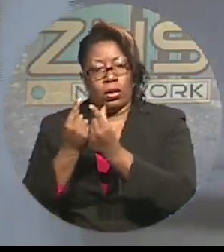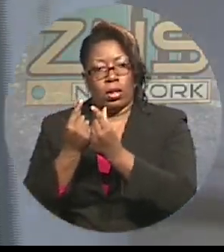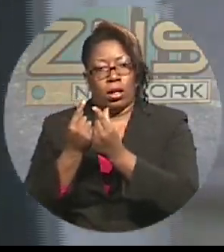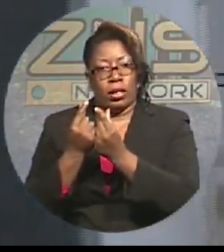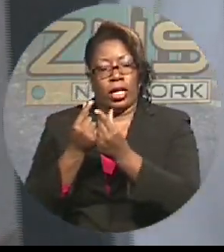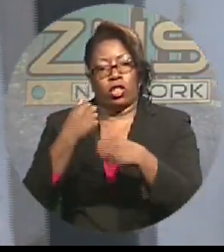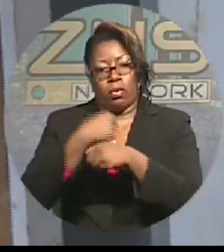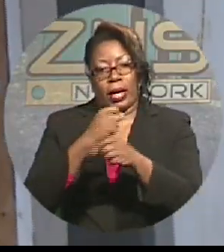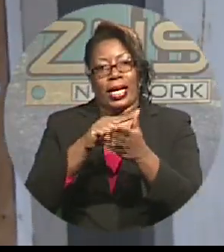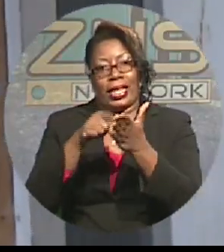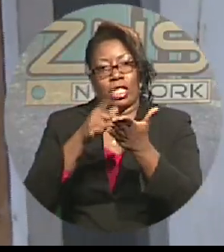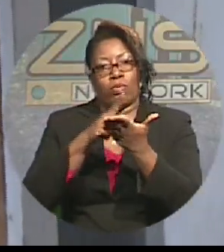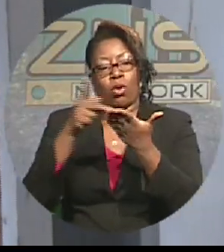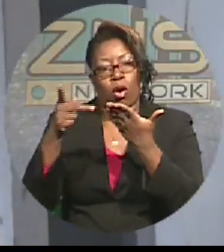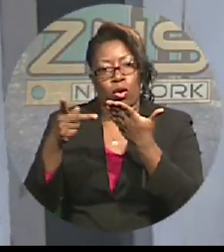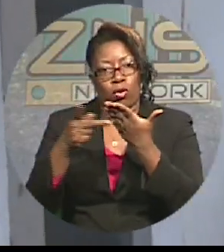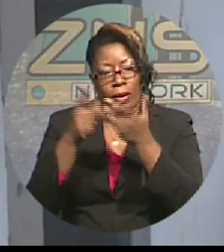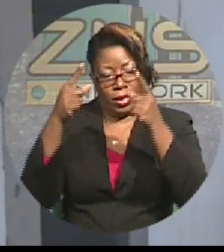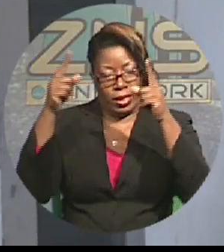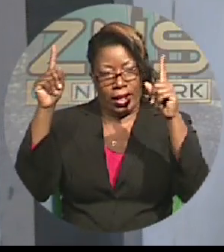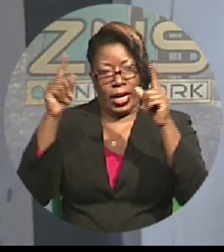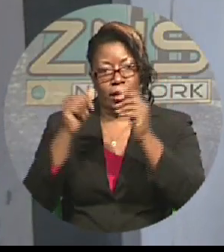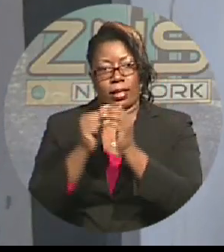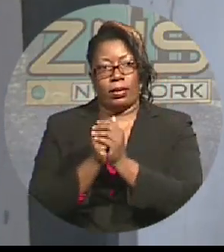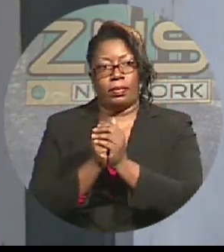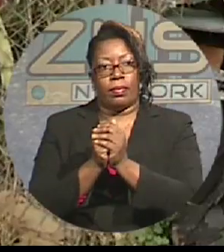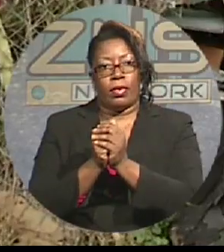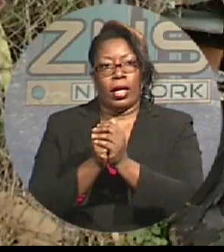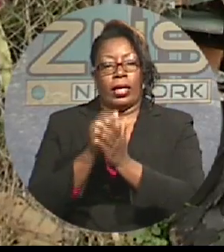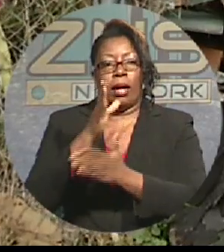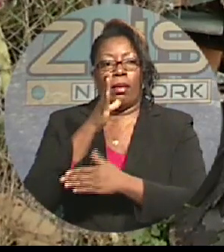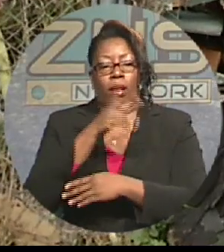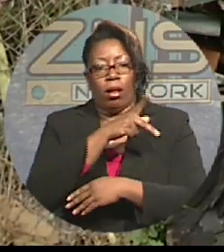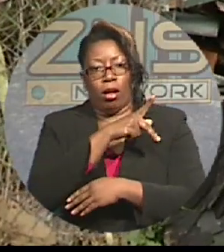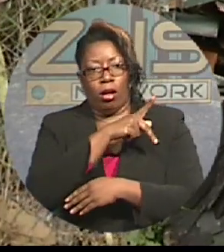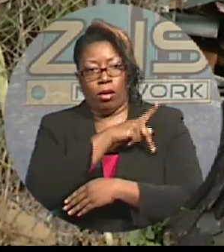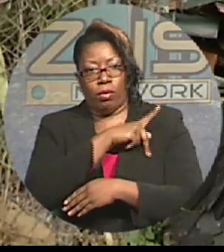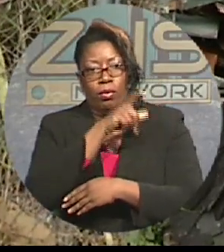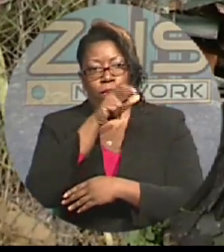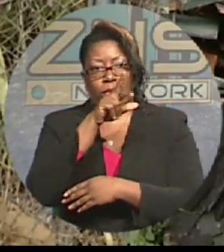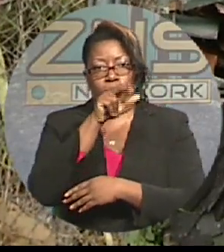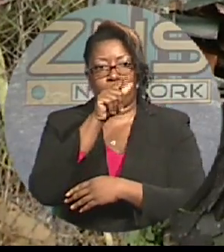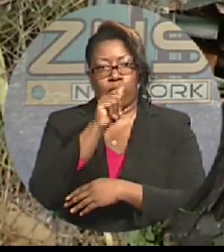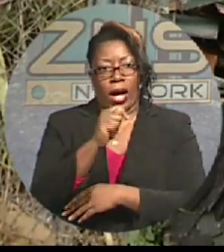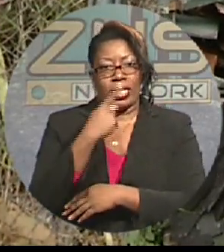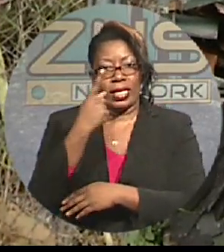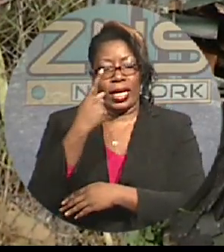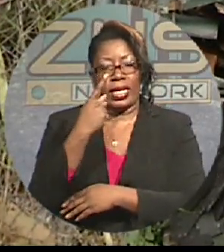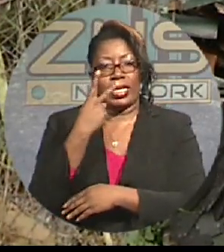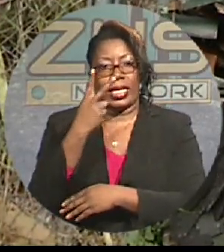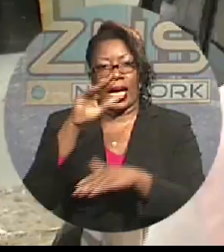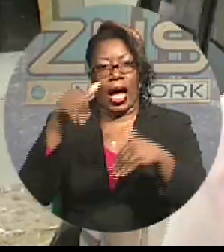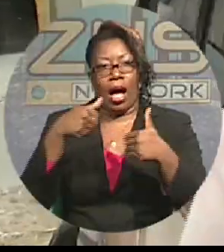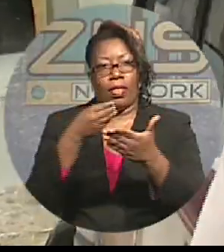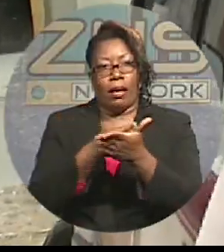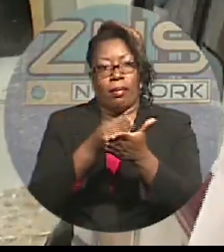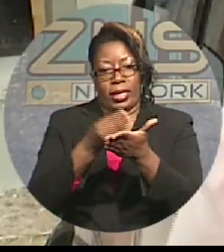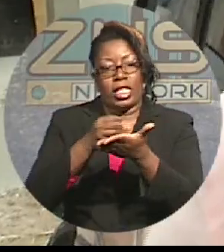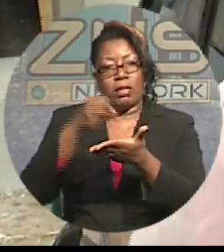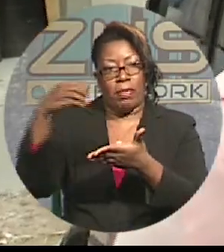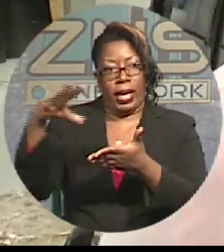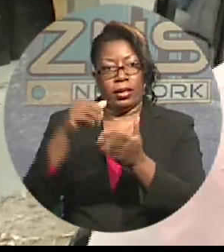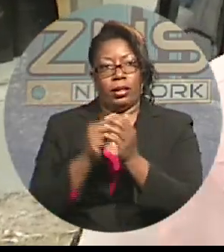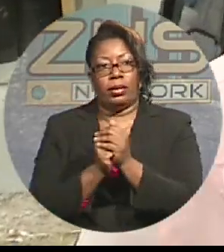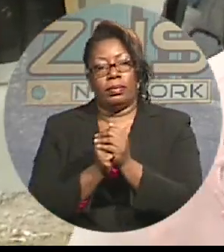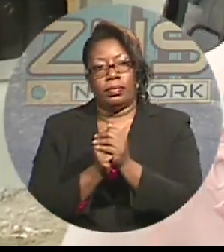success. Co-chair Cynthia Pratt says that the public will see exactly how that money has been spent. It's